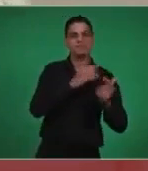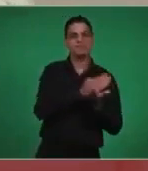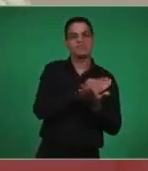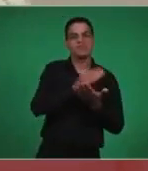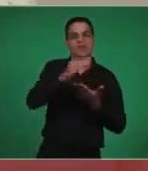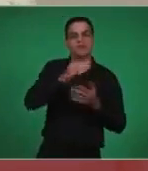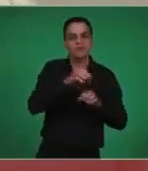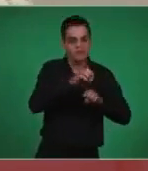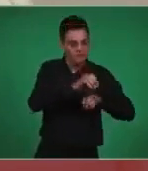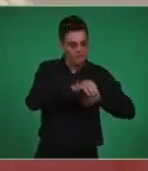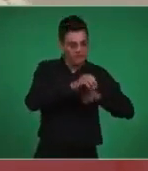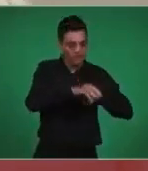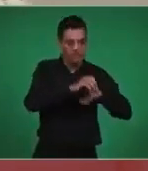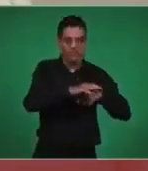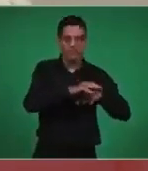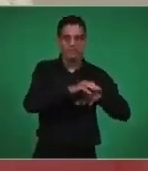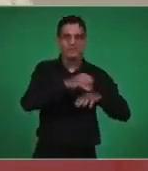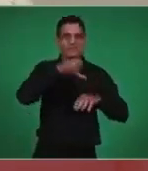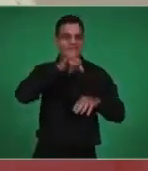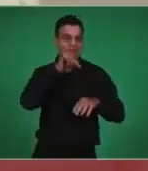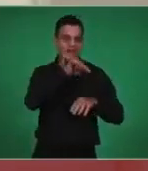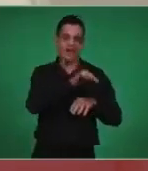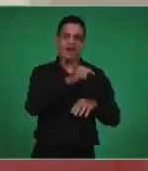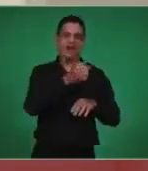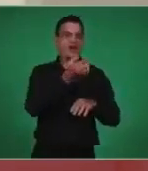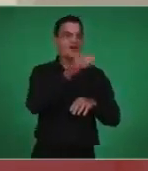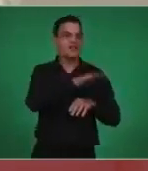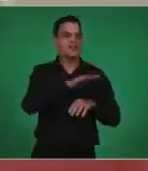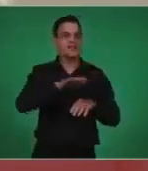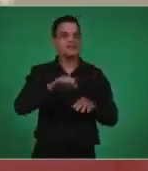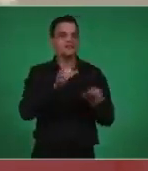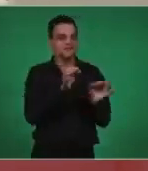to learn the first steps. If they are organized,